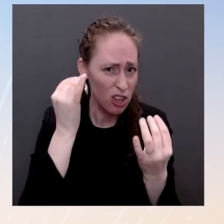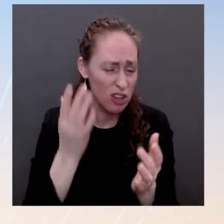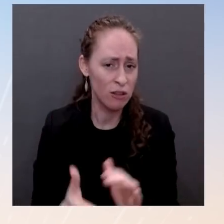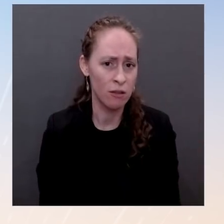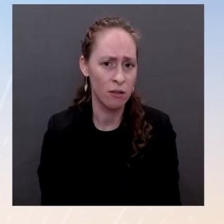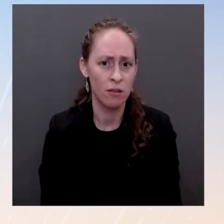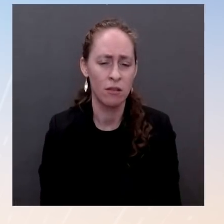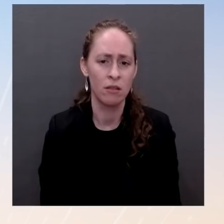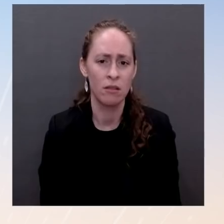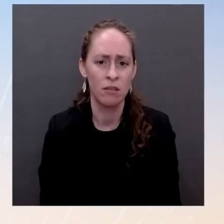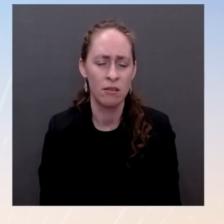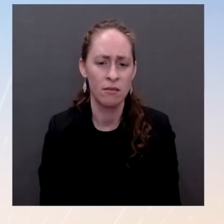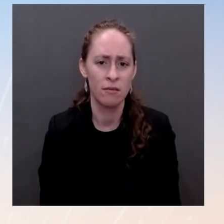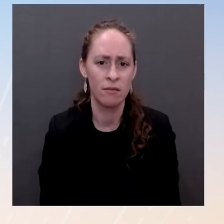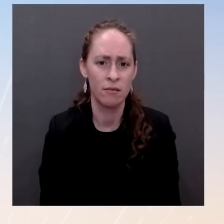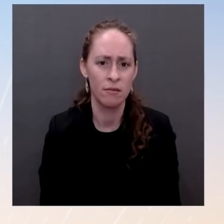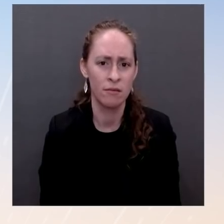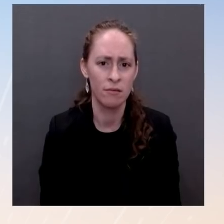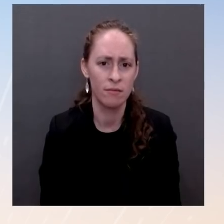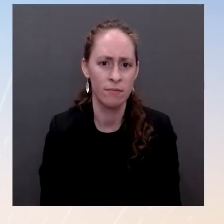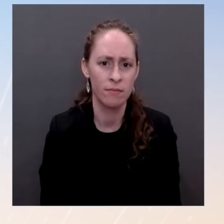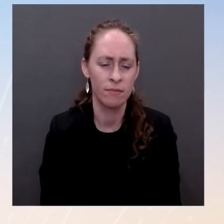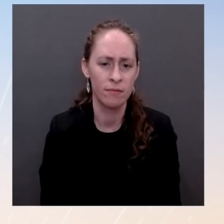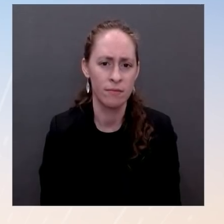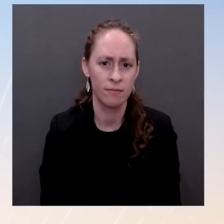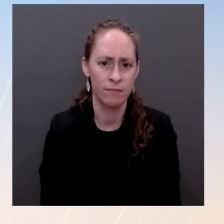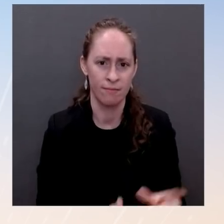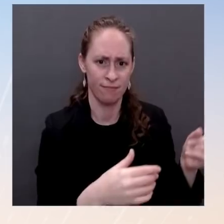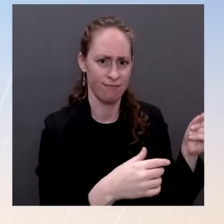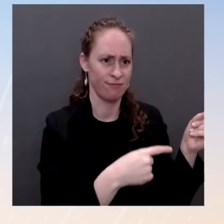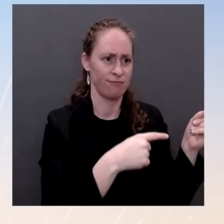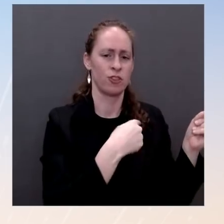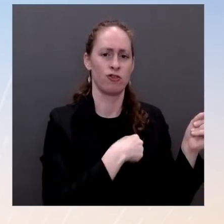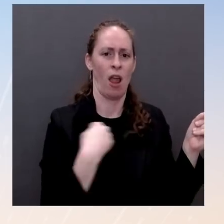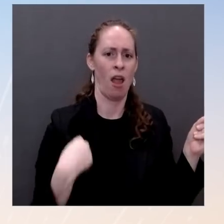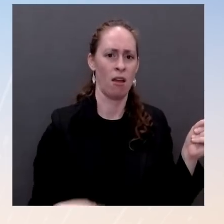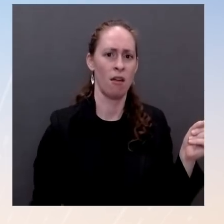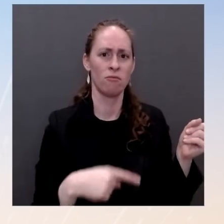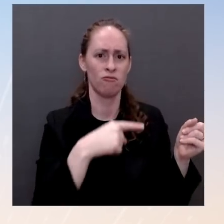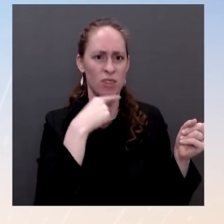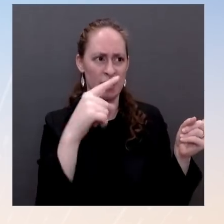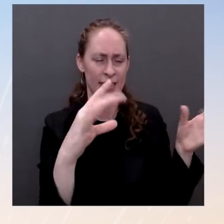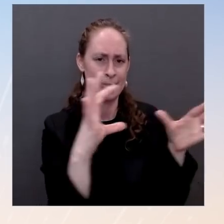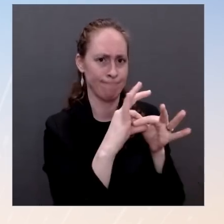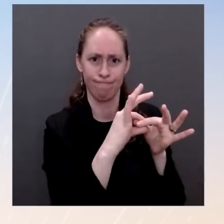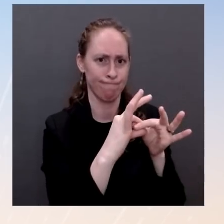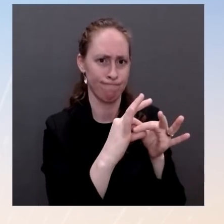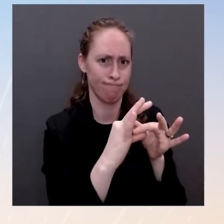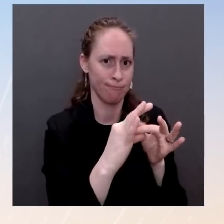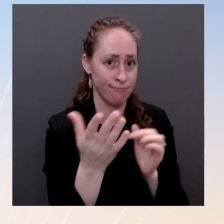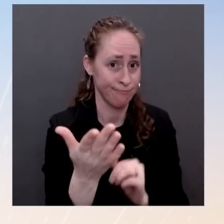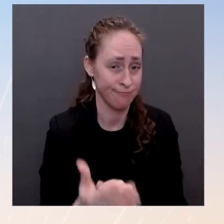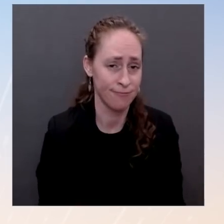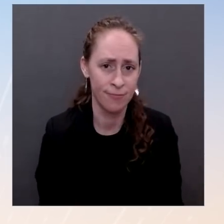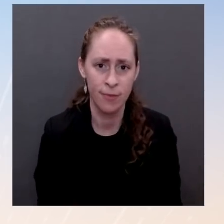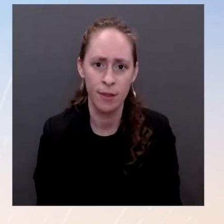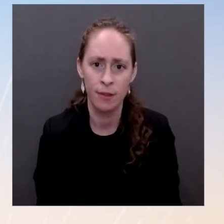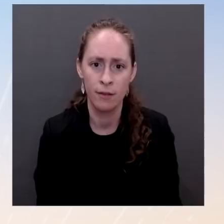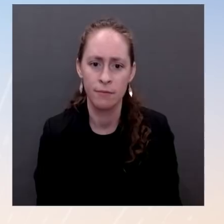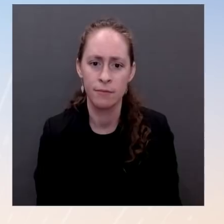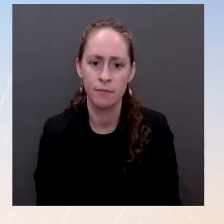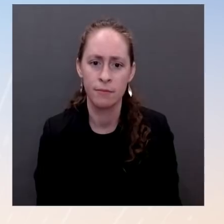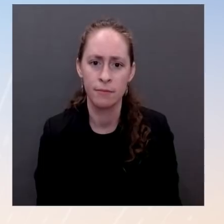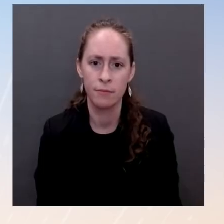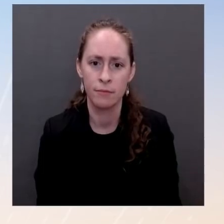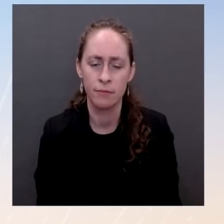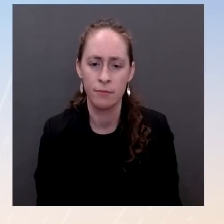Beijing? Well, I would say that the meeting that they had a couple of weeks ago reflects an approach both countries have already taken for some time,